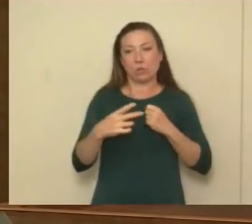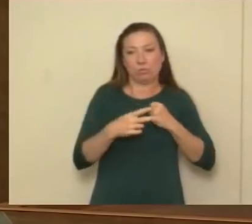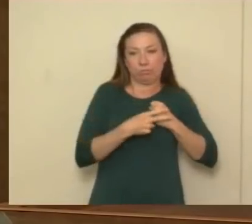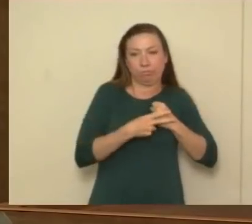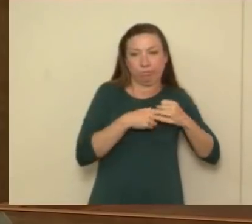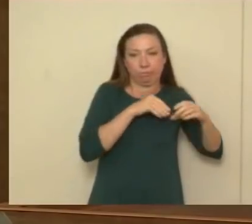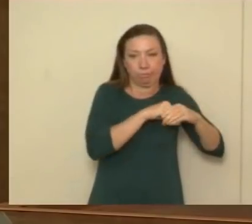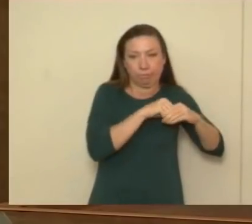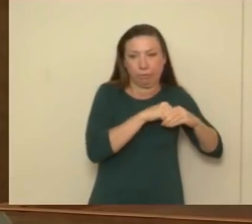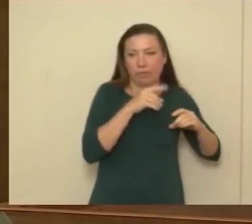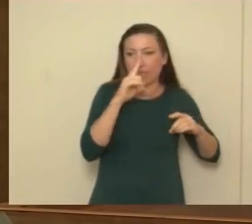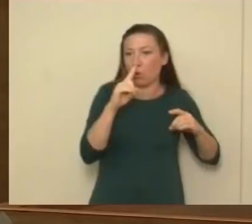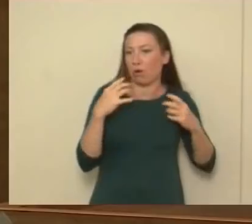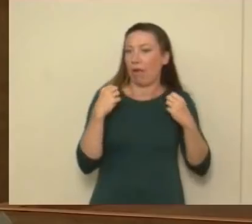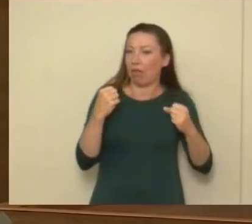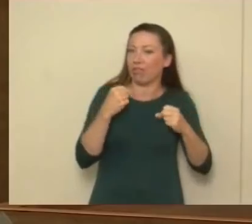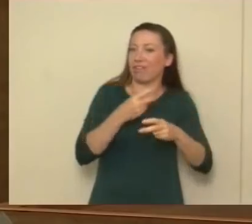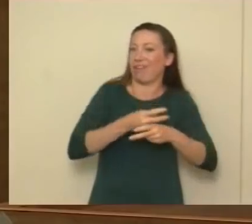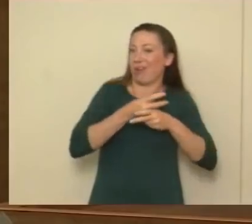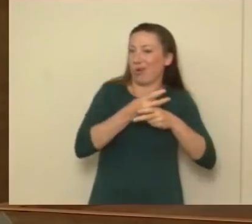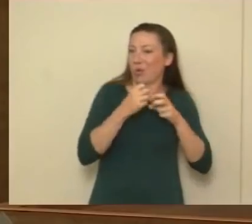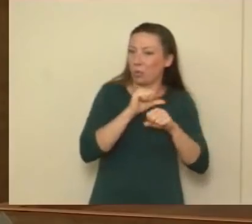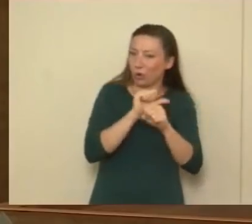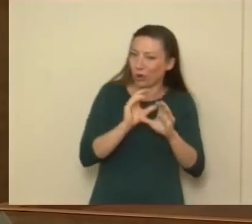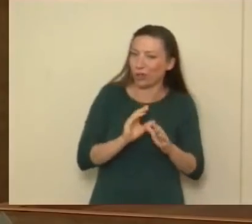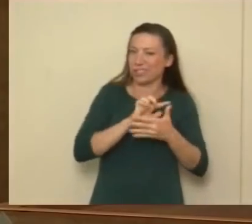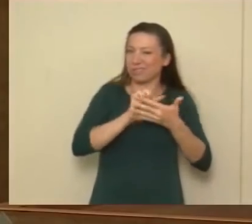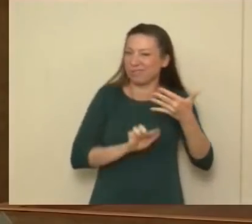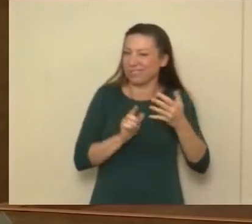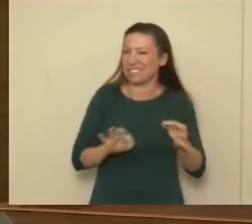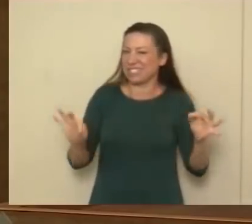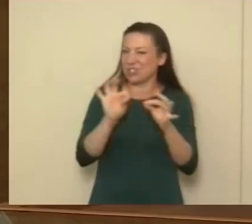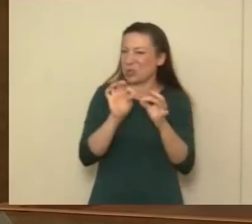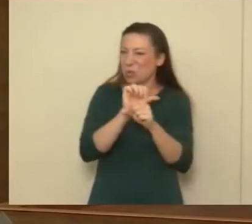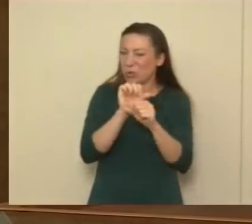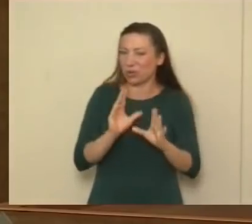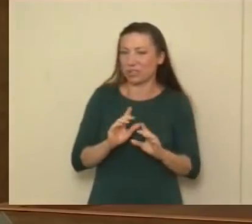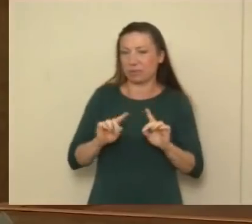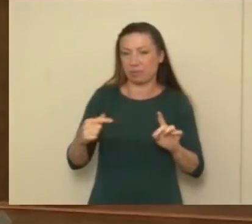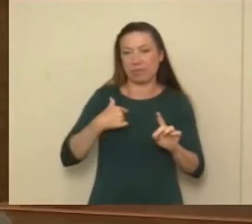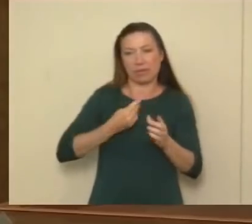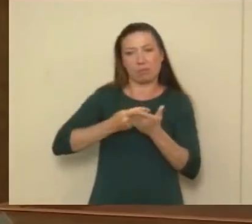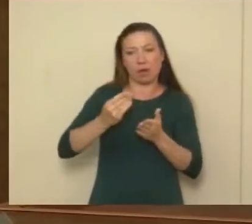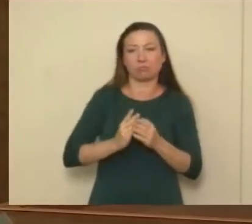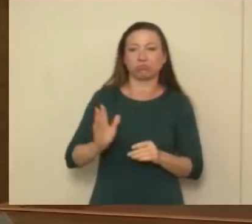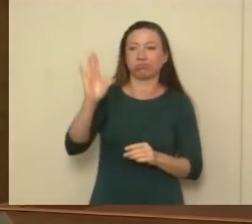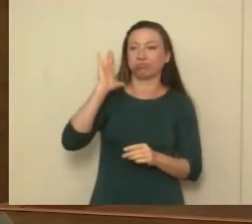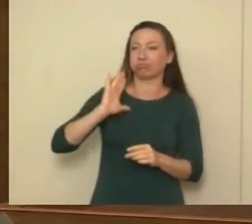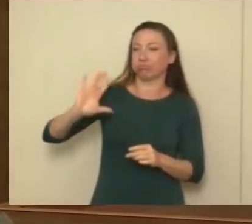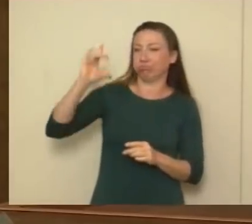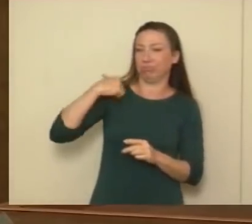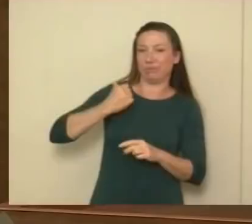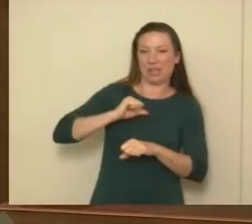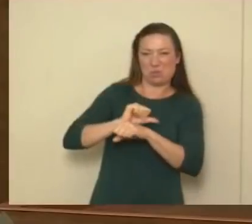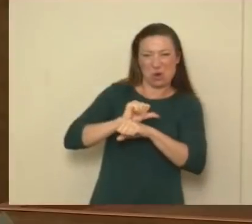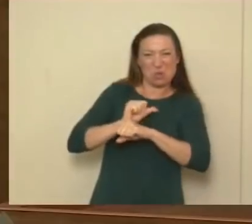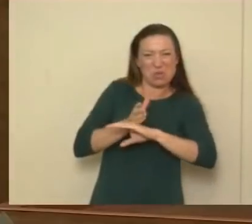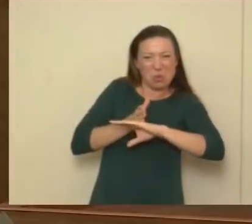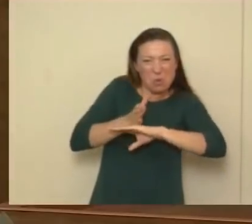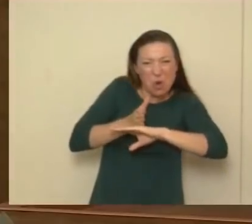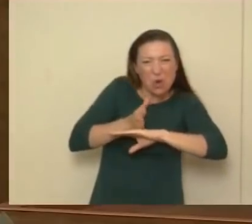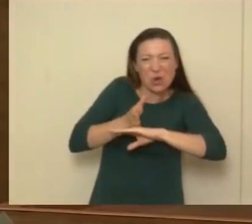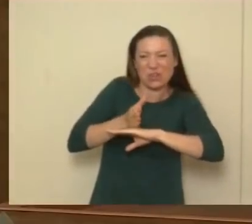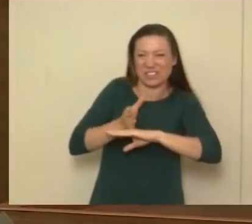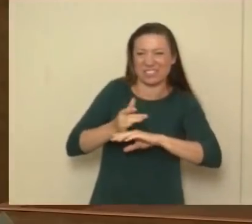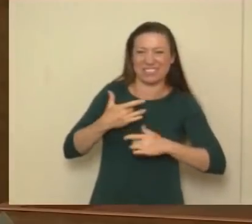these years ago for the woodworking that I do as a hobby, or used to do before the pandemic. And the key on this one